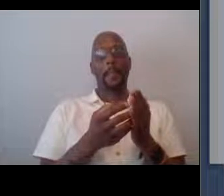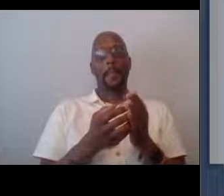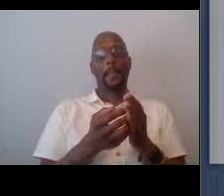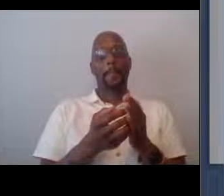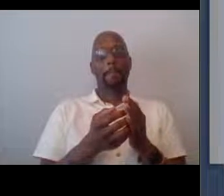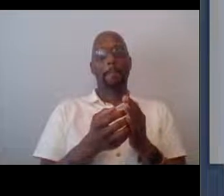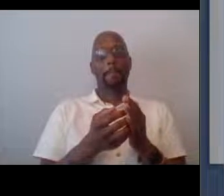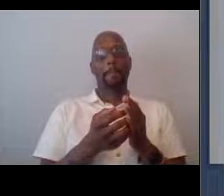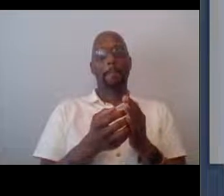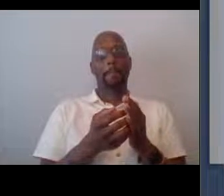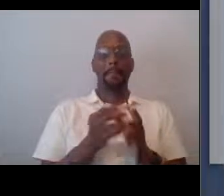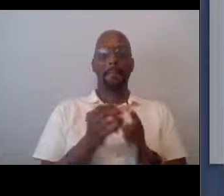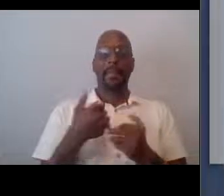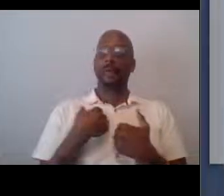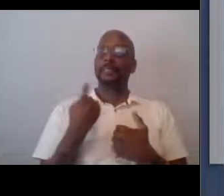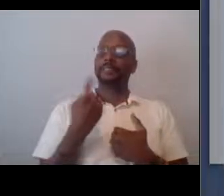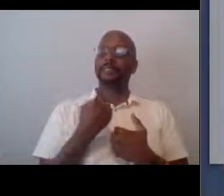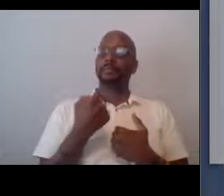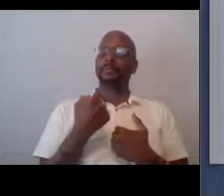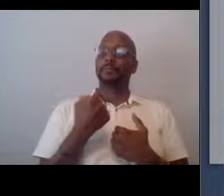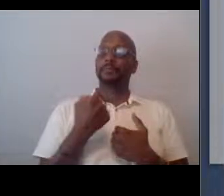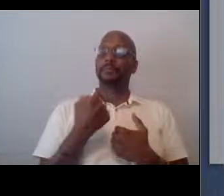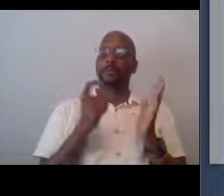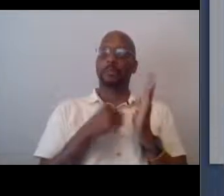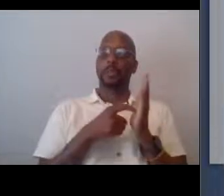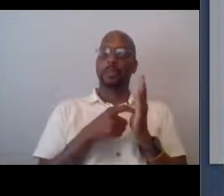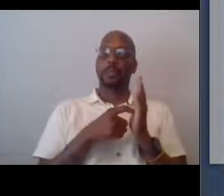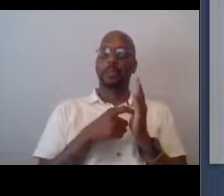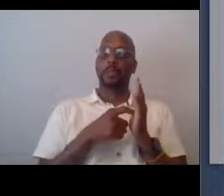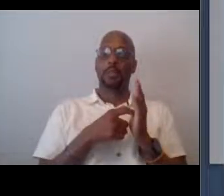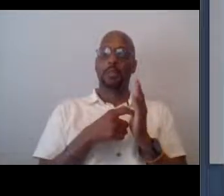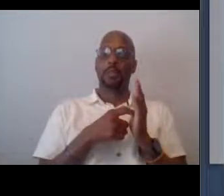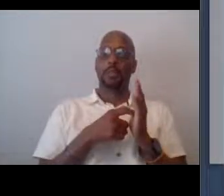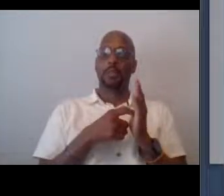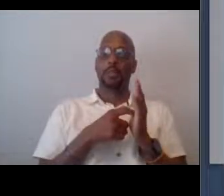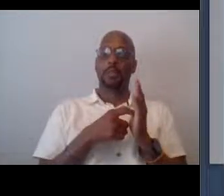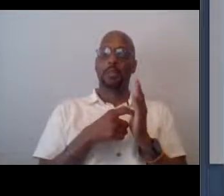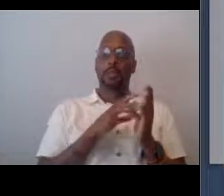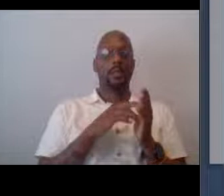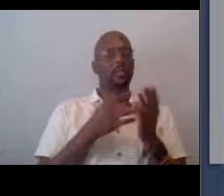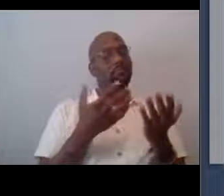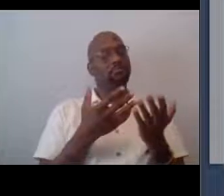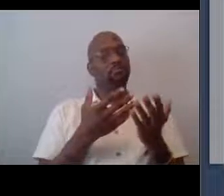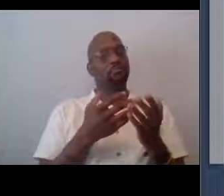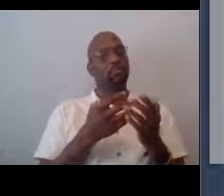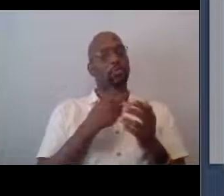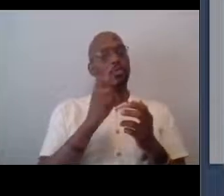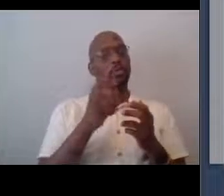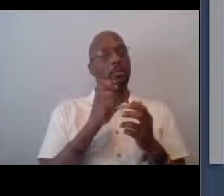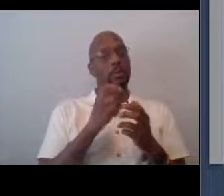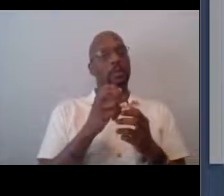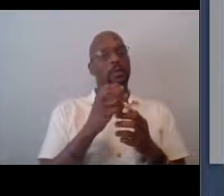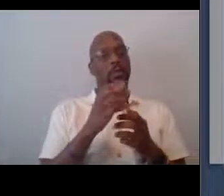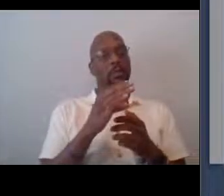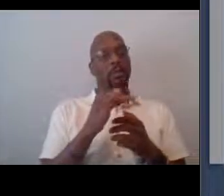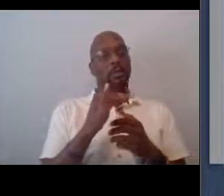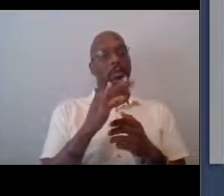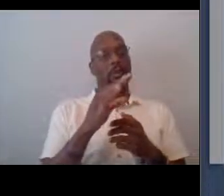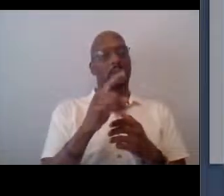there was something I noticed. I mean, we're in the middle of this active transportation cycle, and even though we've got more than $1 billion